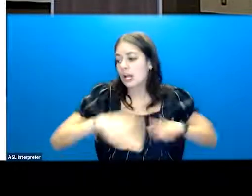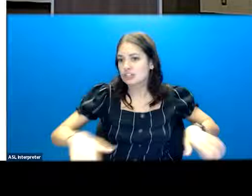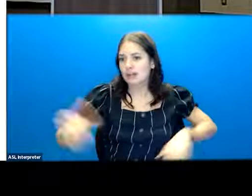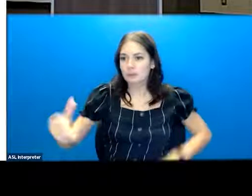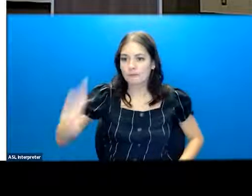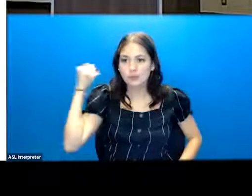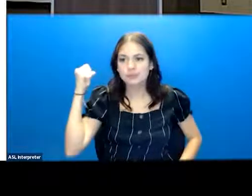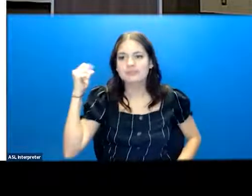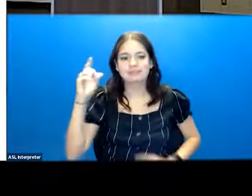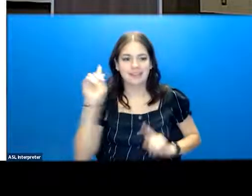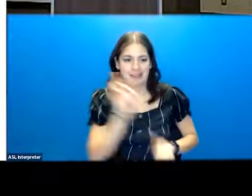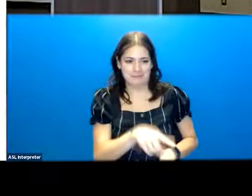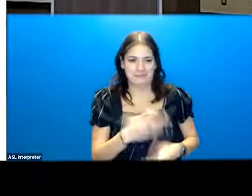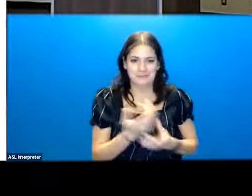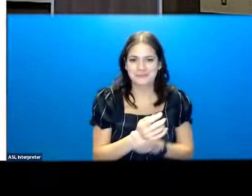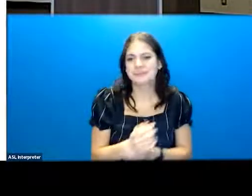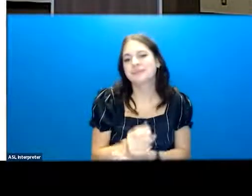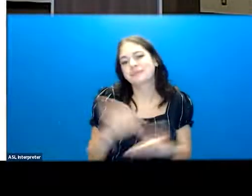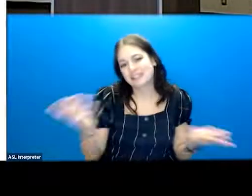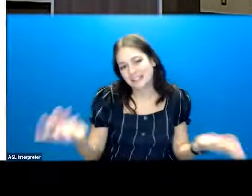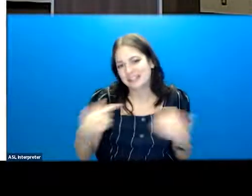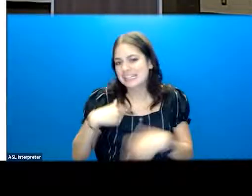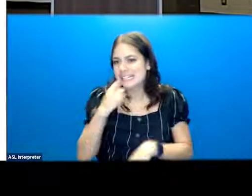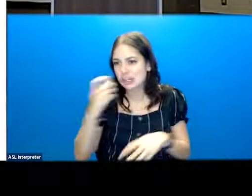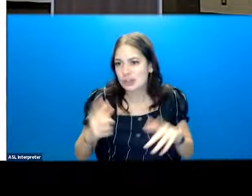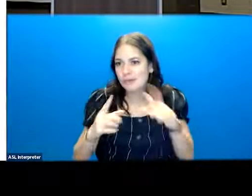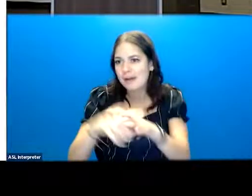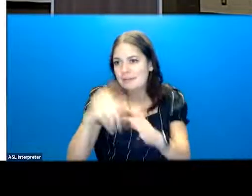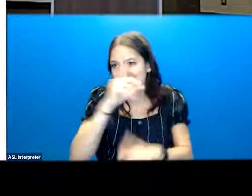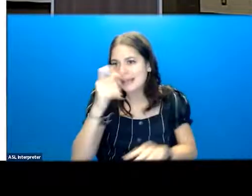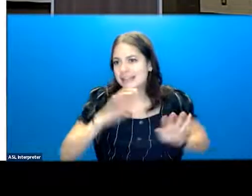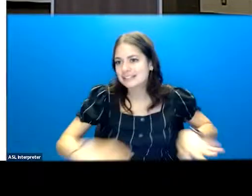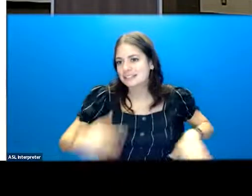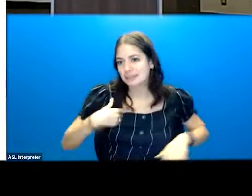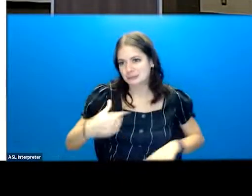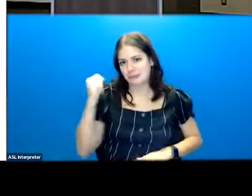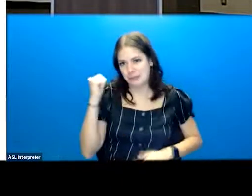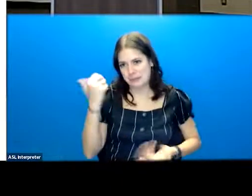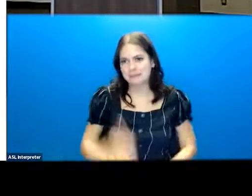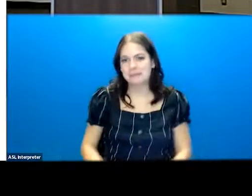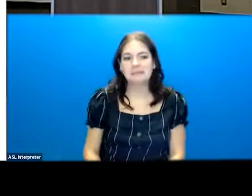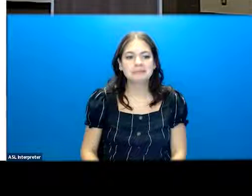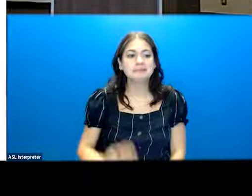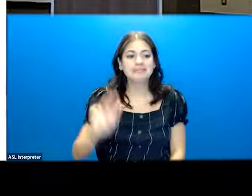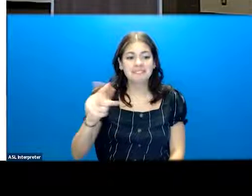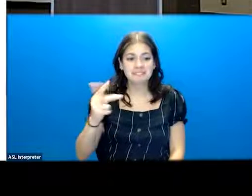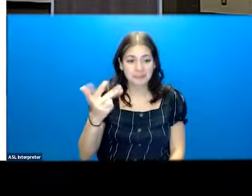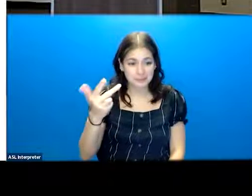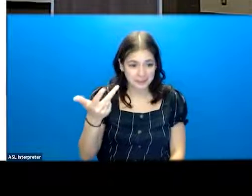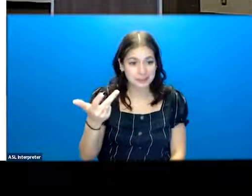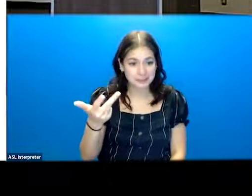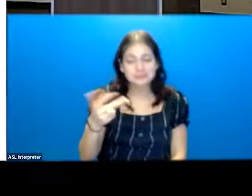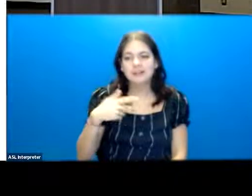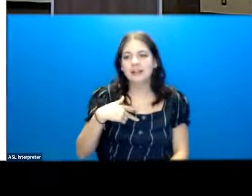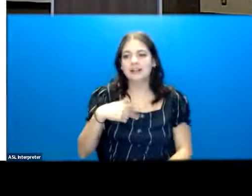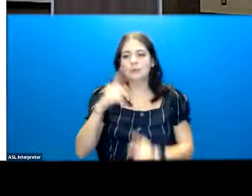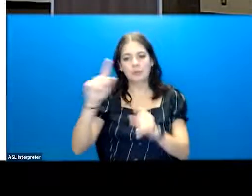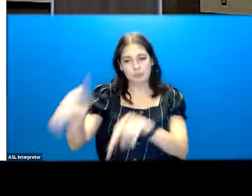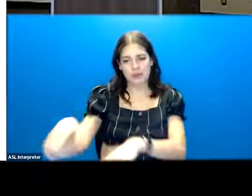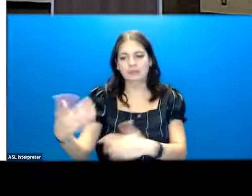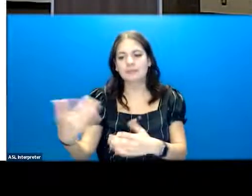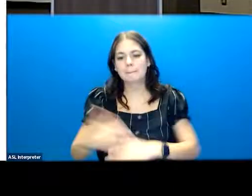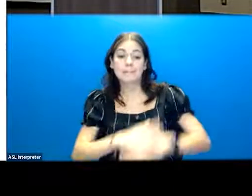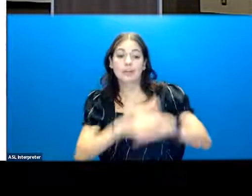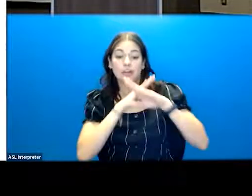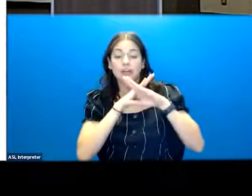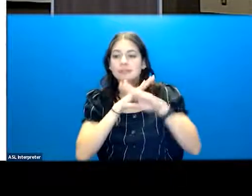to come to a session, which is why they did not show up to services. And then the third most reported